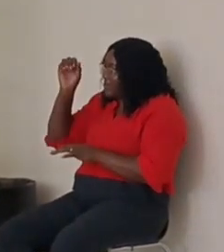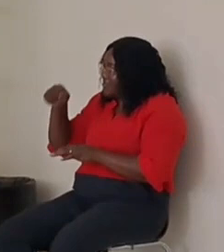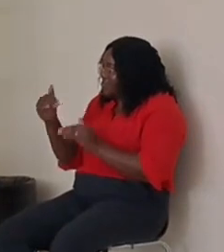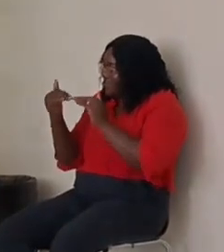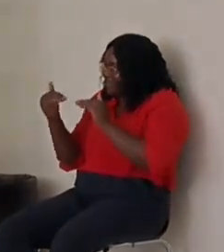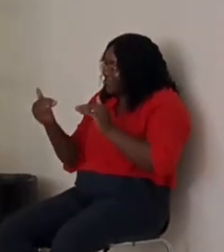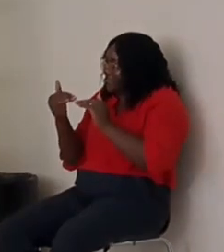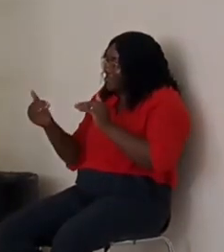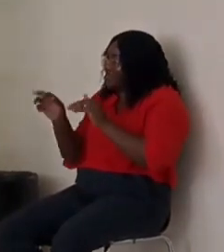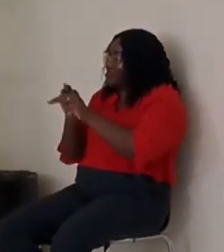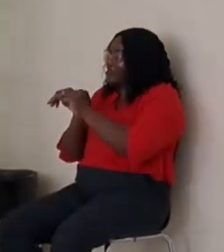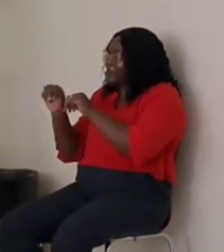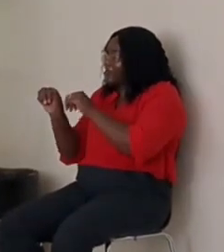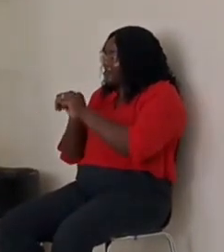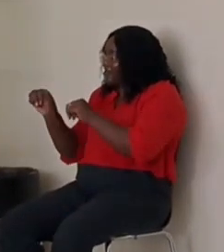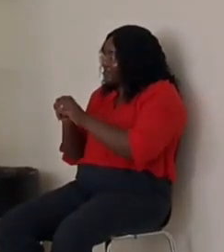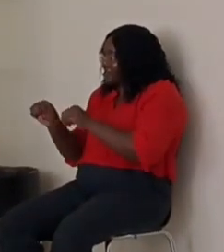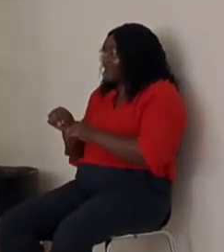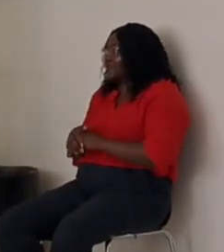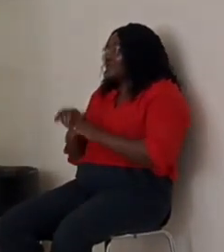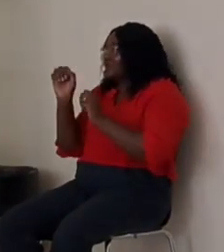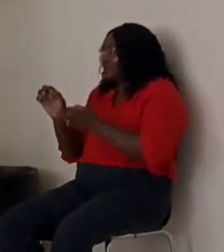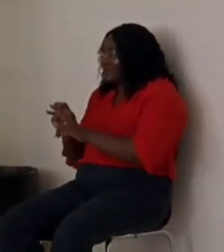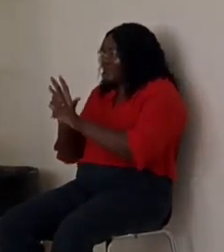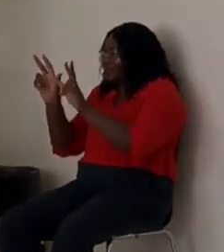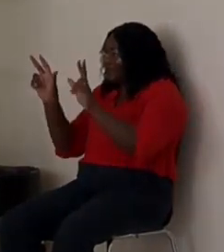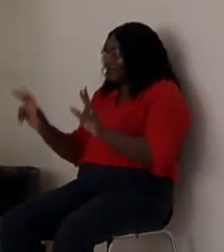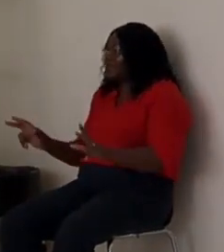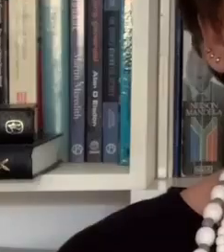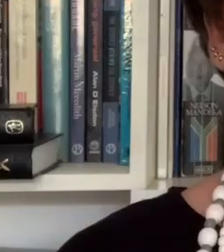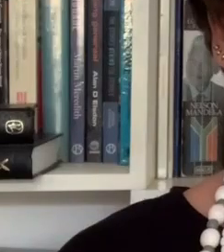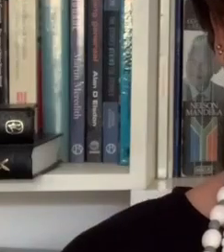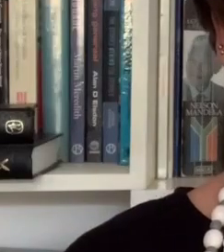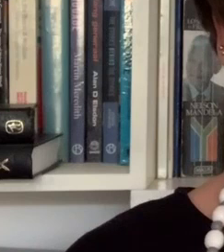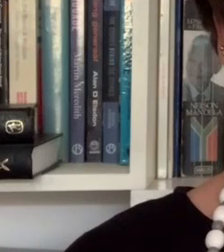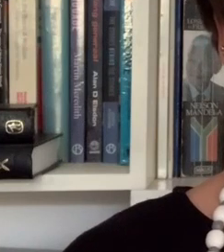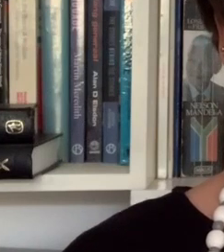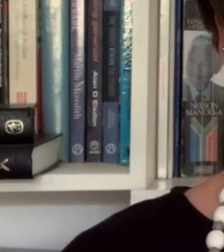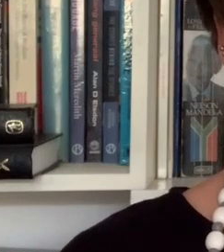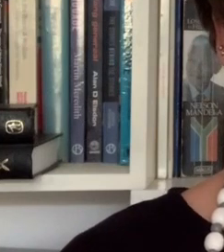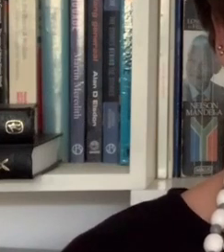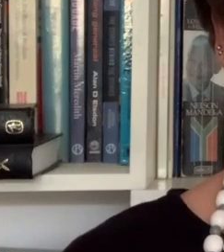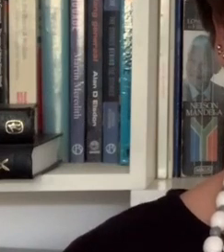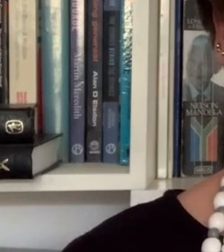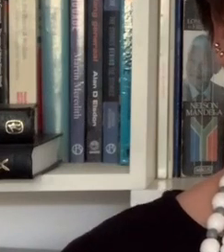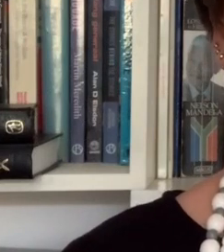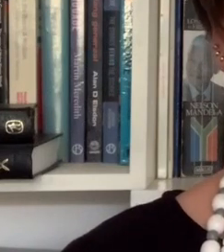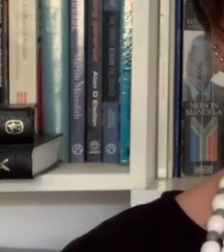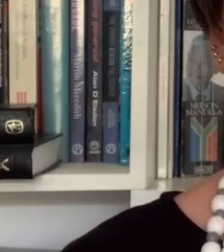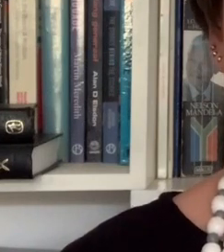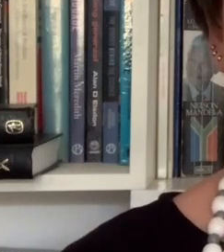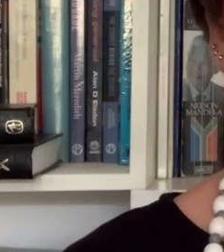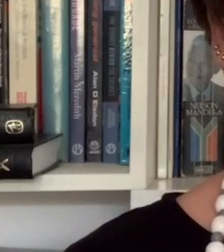of executive management that reflects public service management. Finally, in commemoration of International Women's Day